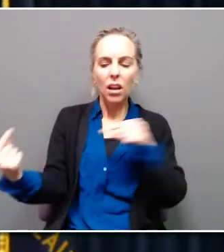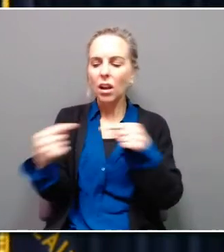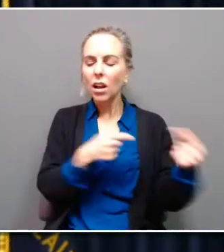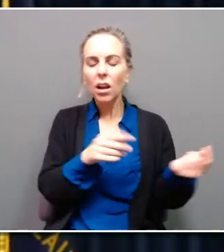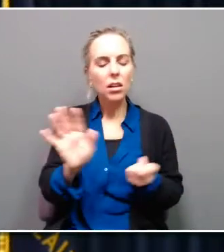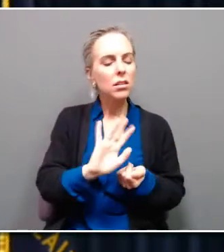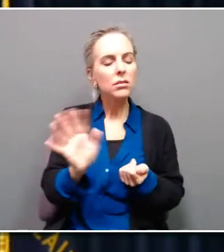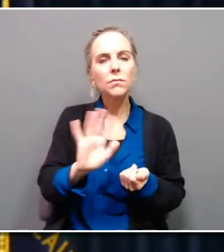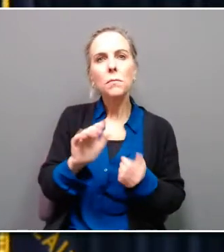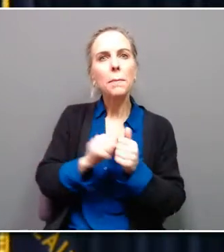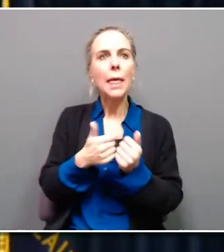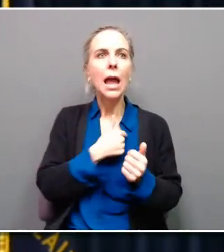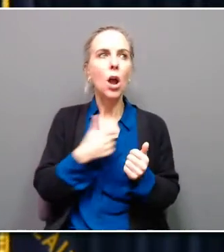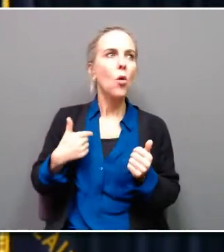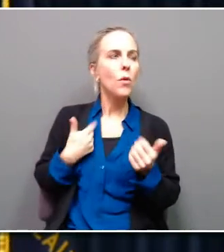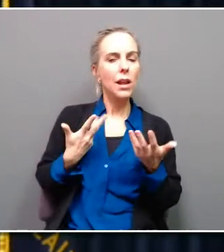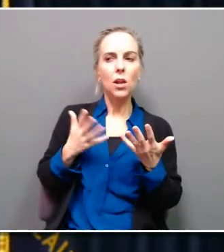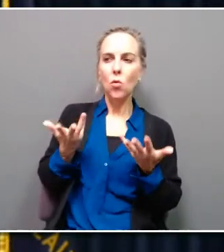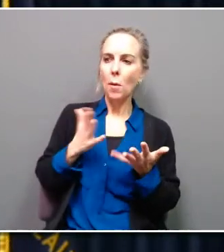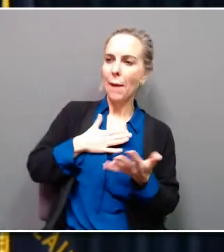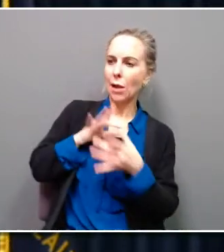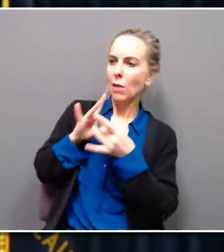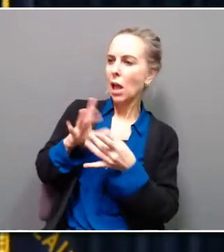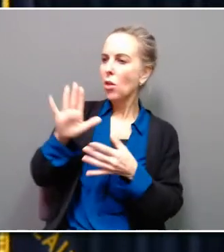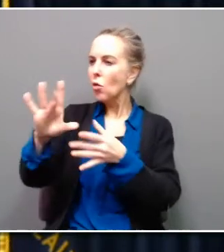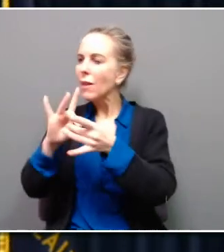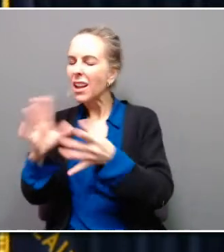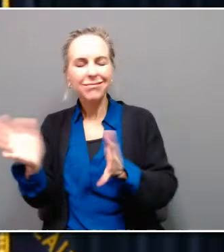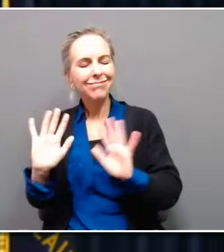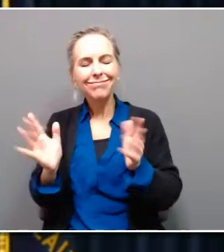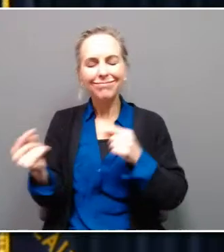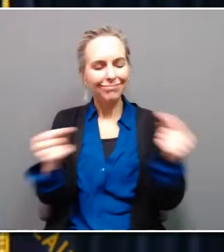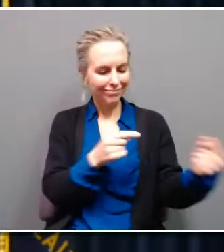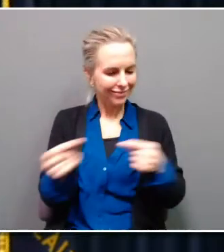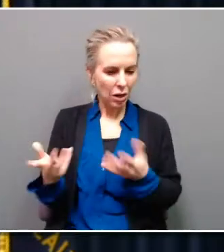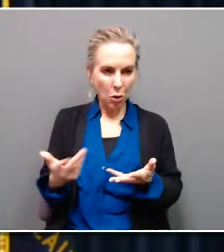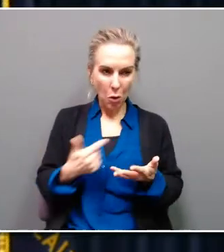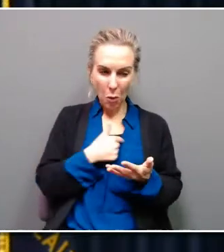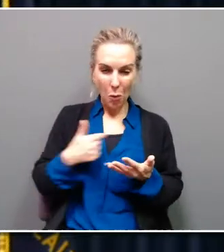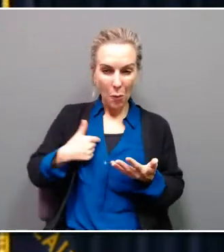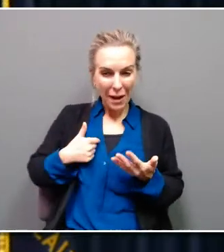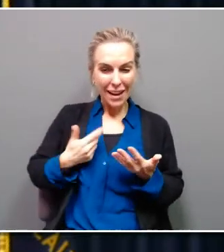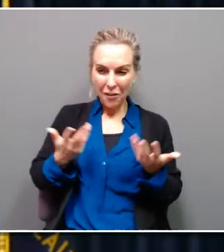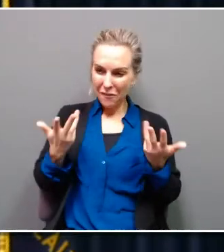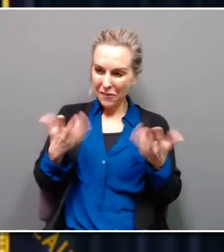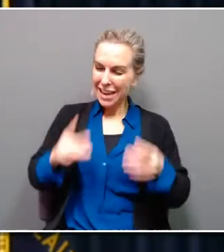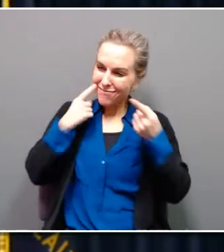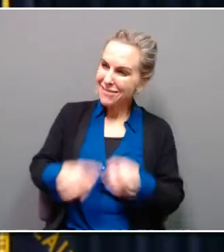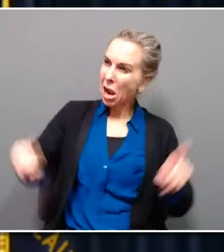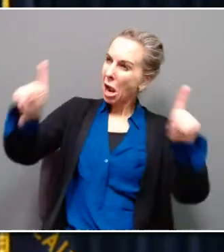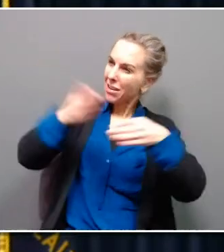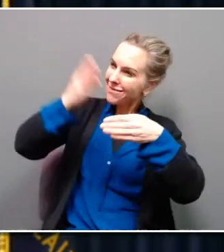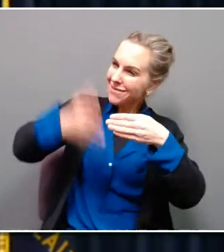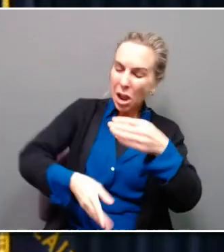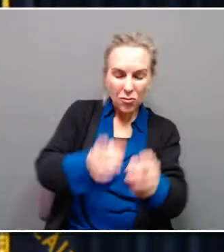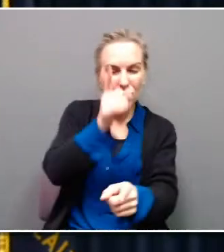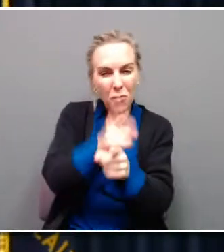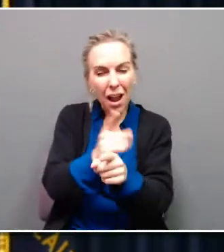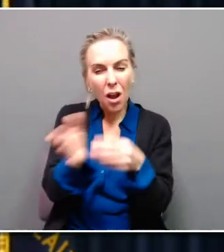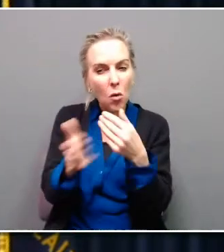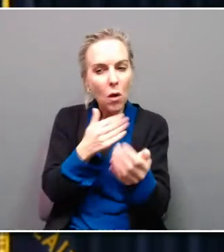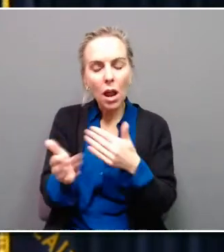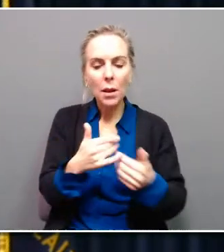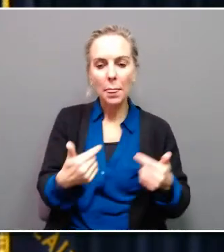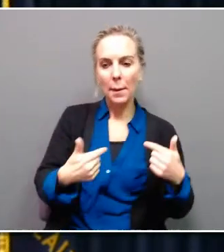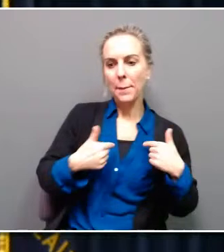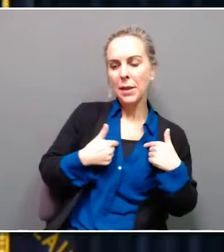how we describe the relationship. Let's put it this way. We gotten a whole lot done, right? And whether that's me being out in